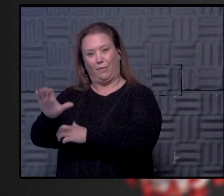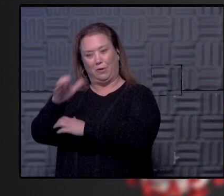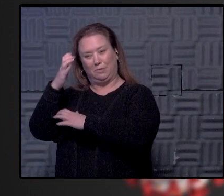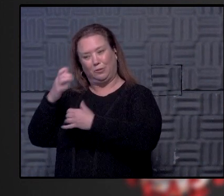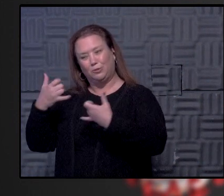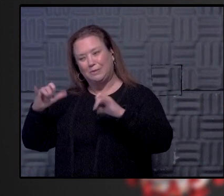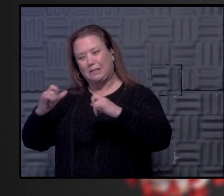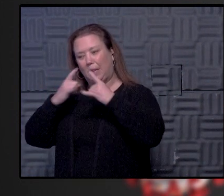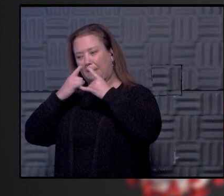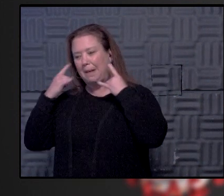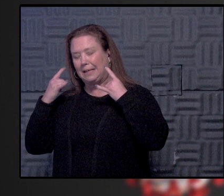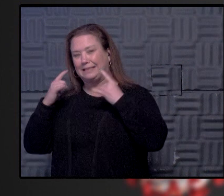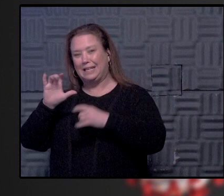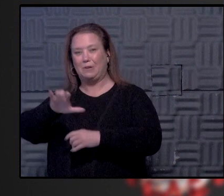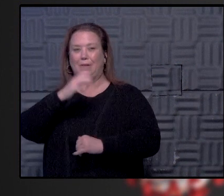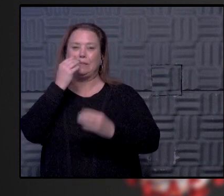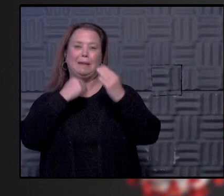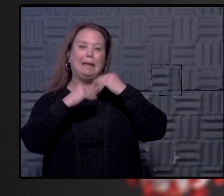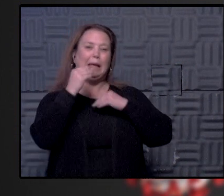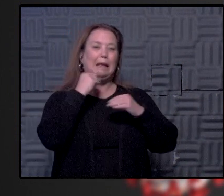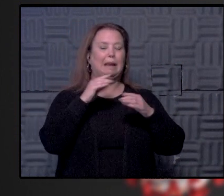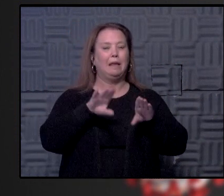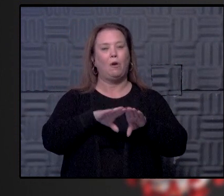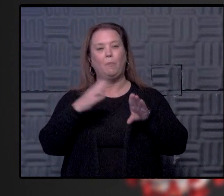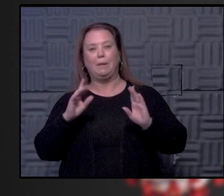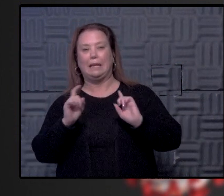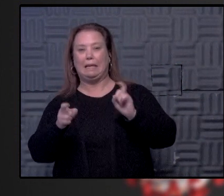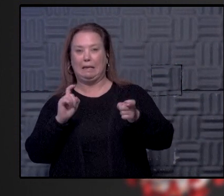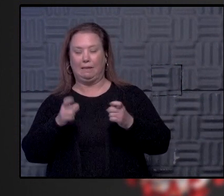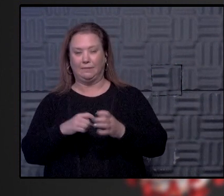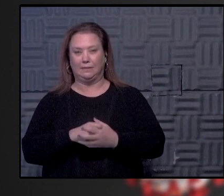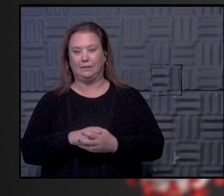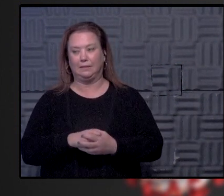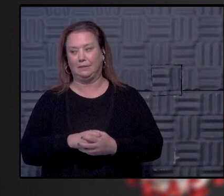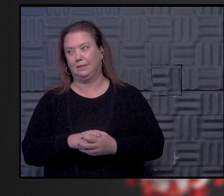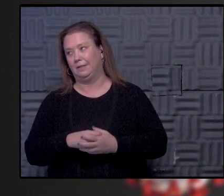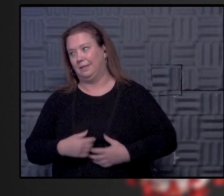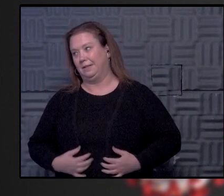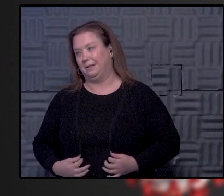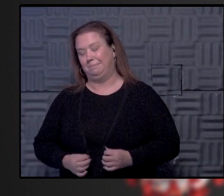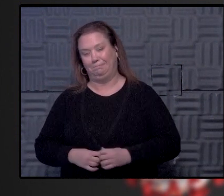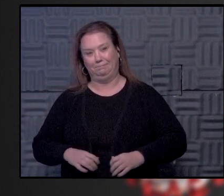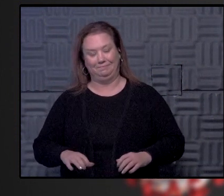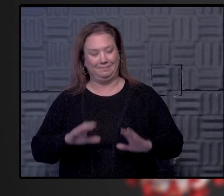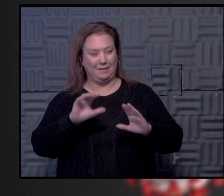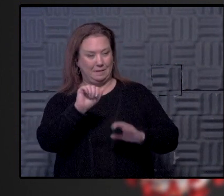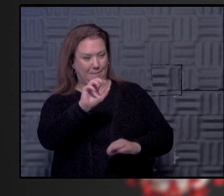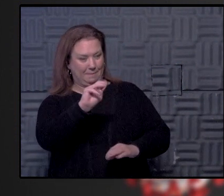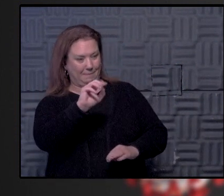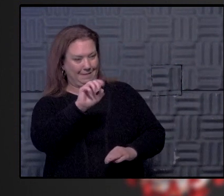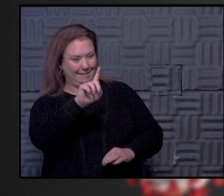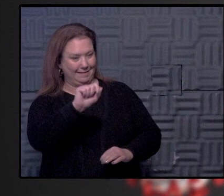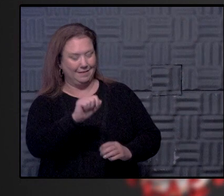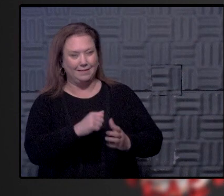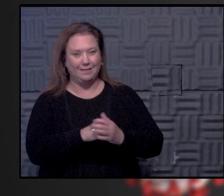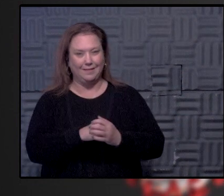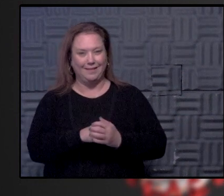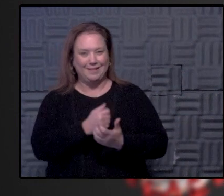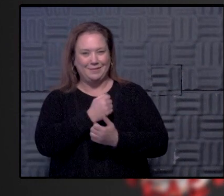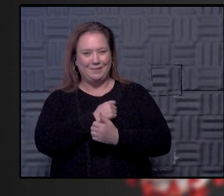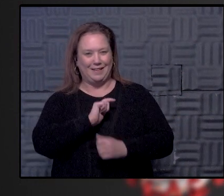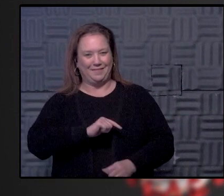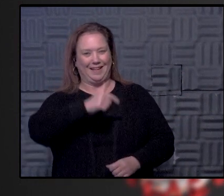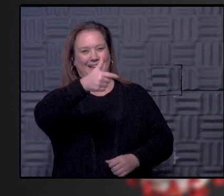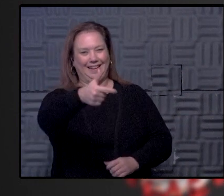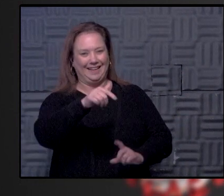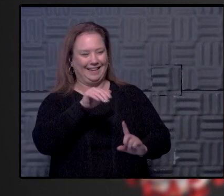at Christmas? We're going to be together eating and opening presents. That's a great question. Amanda. Don't you love the way